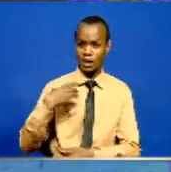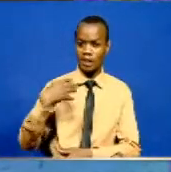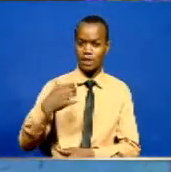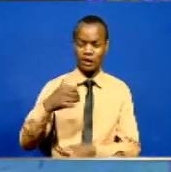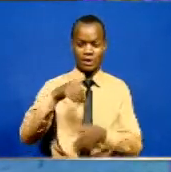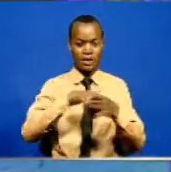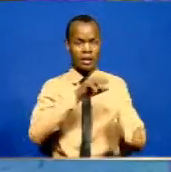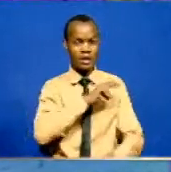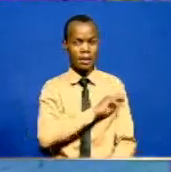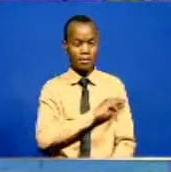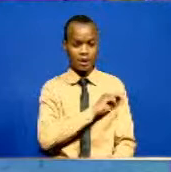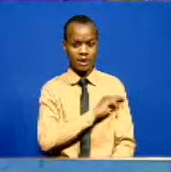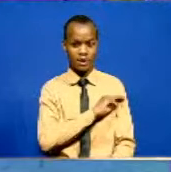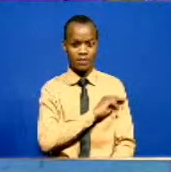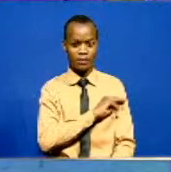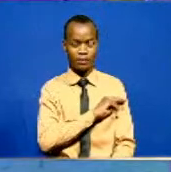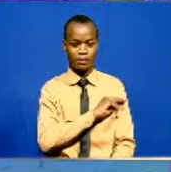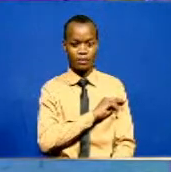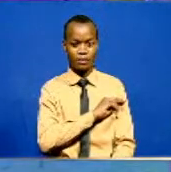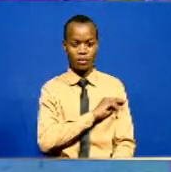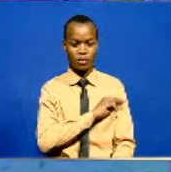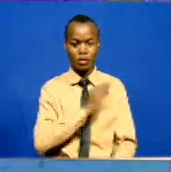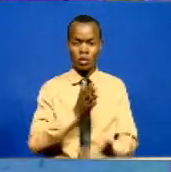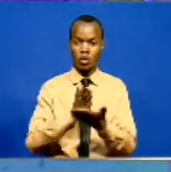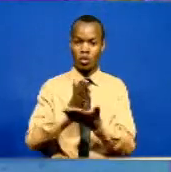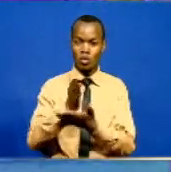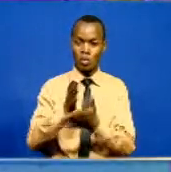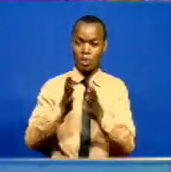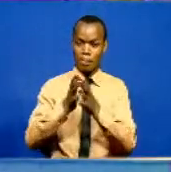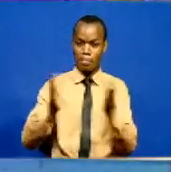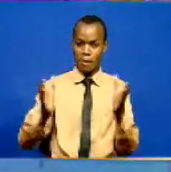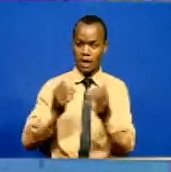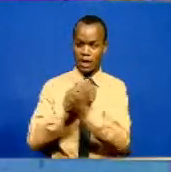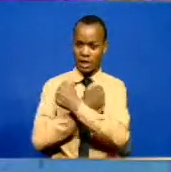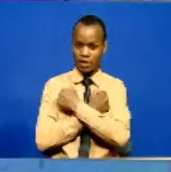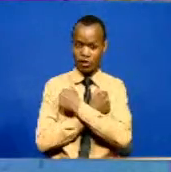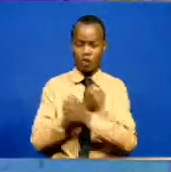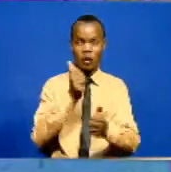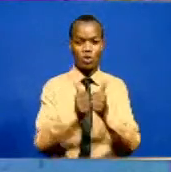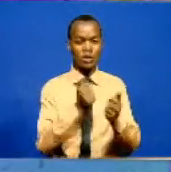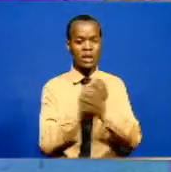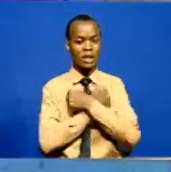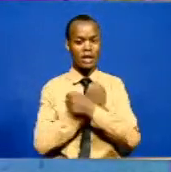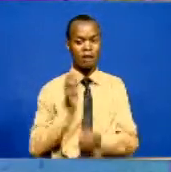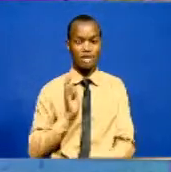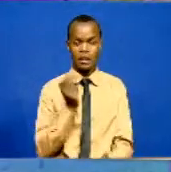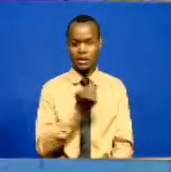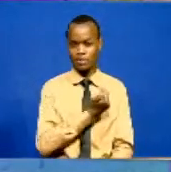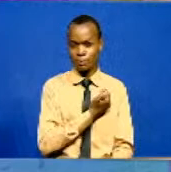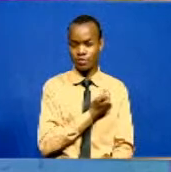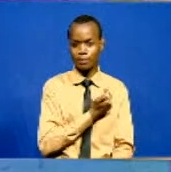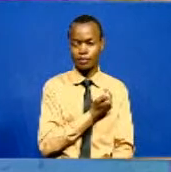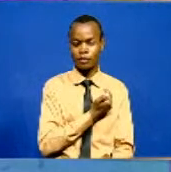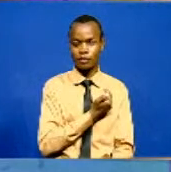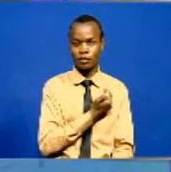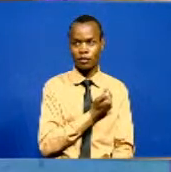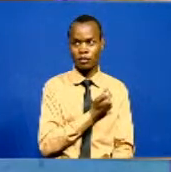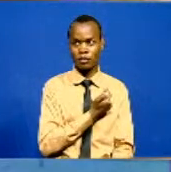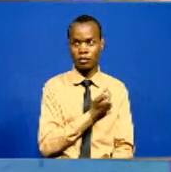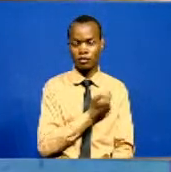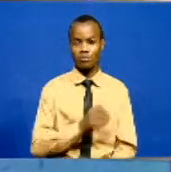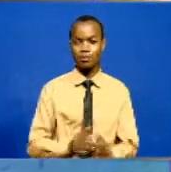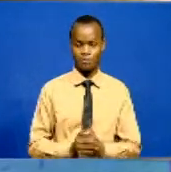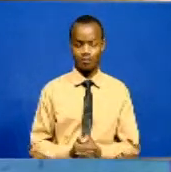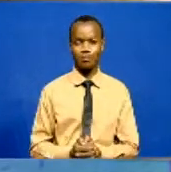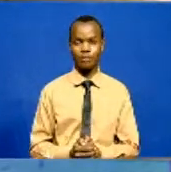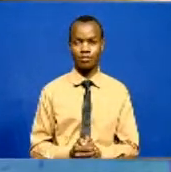mercy, because of his great love with which he loved us. You know, in the